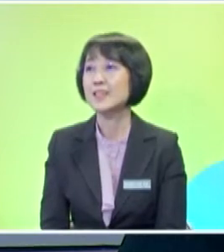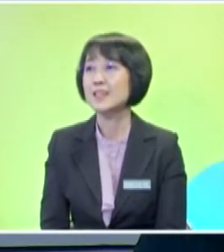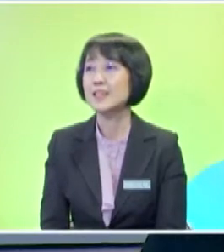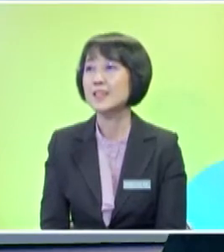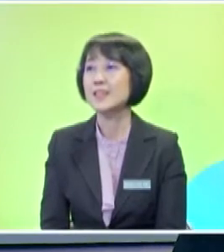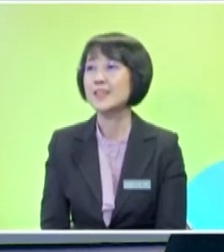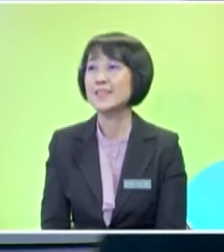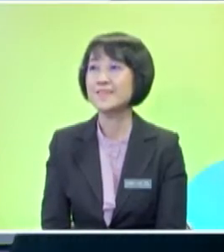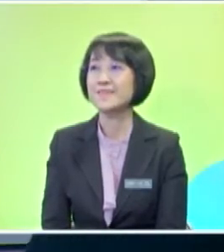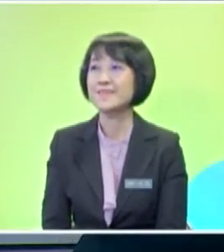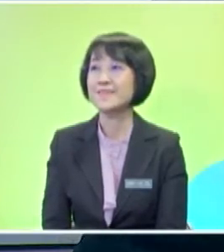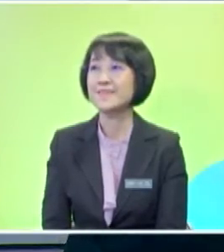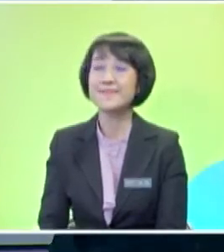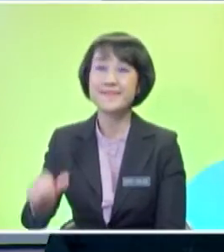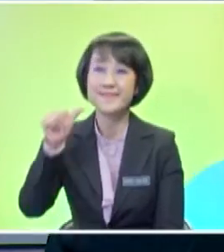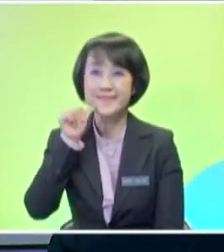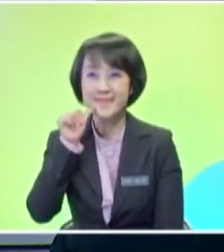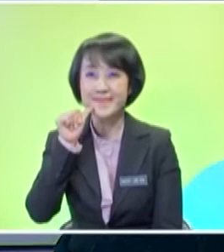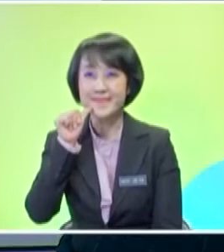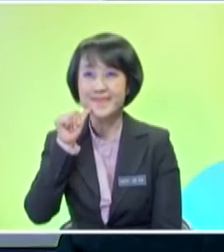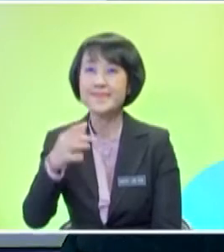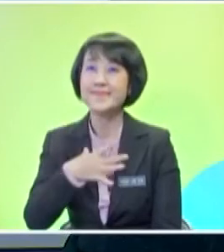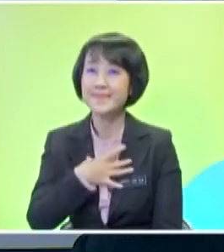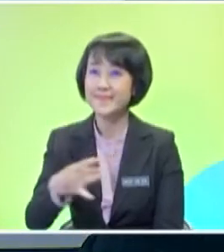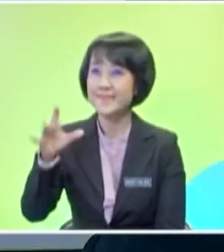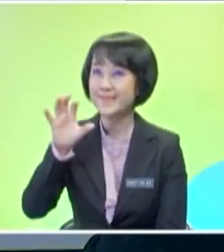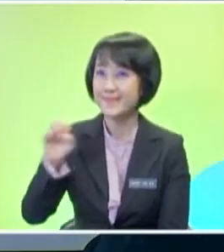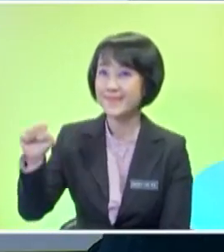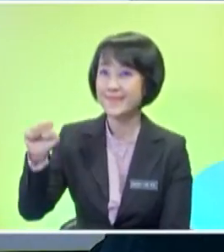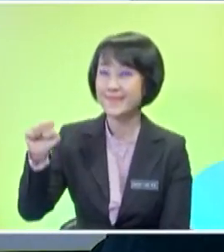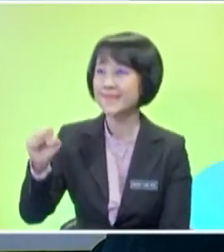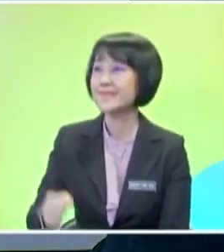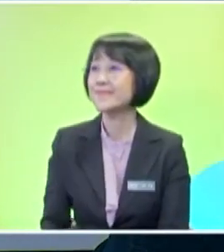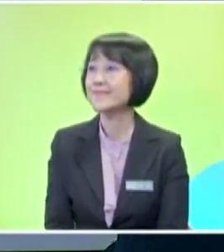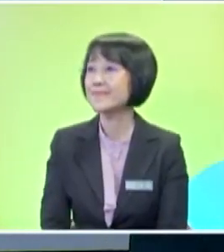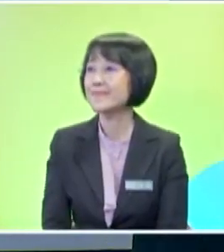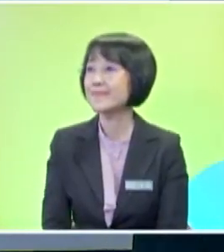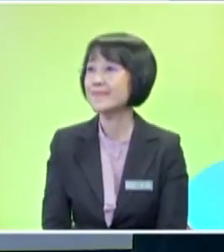A. Asha likes